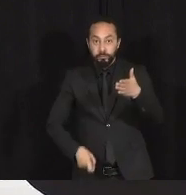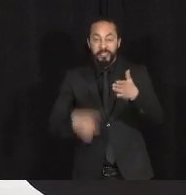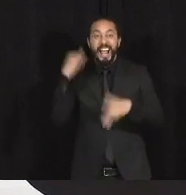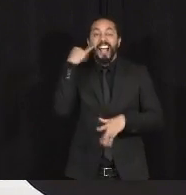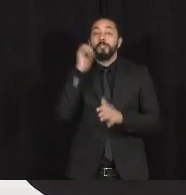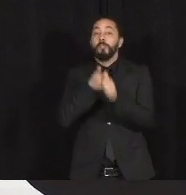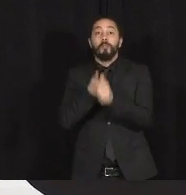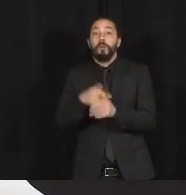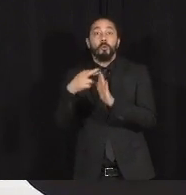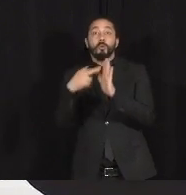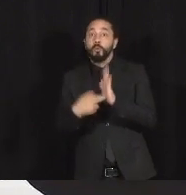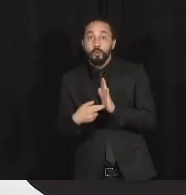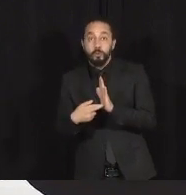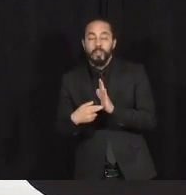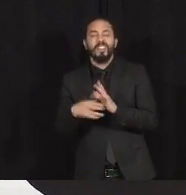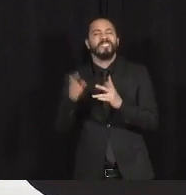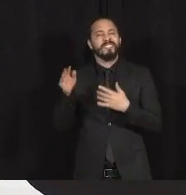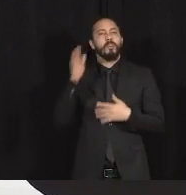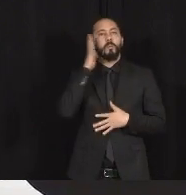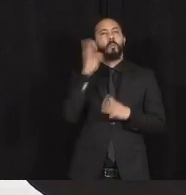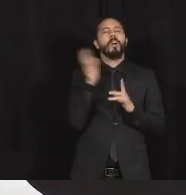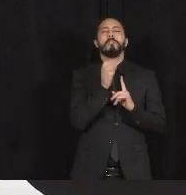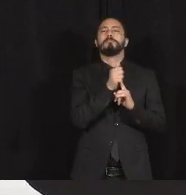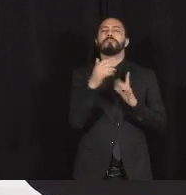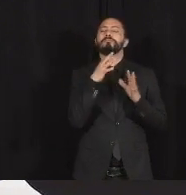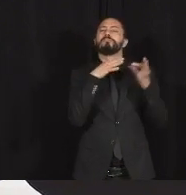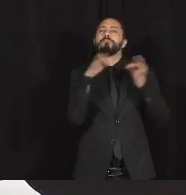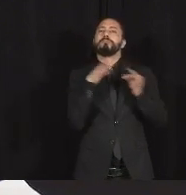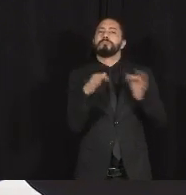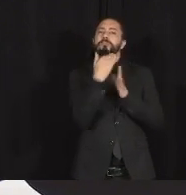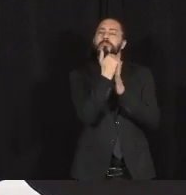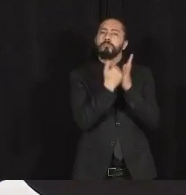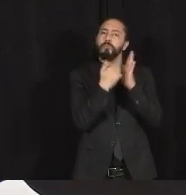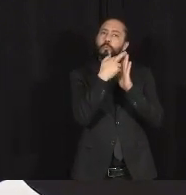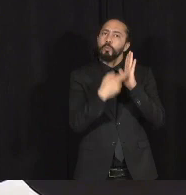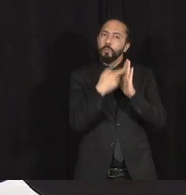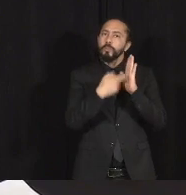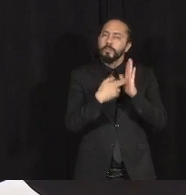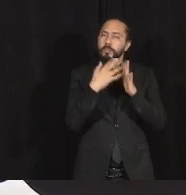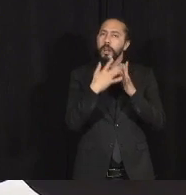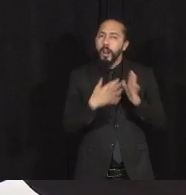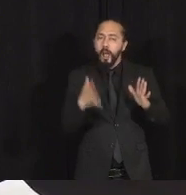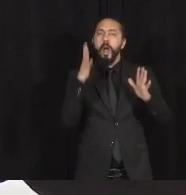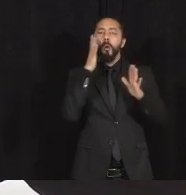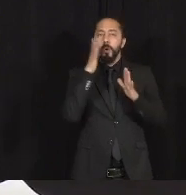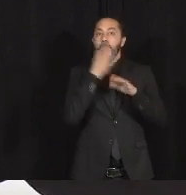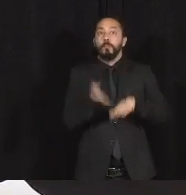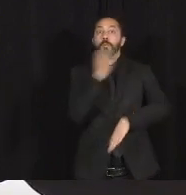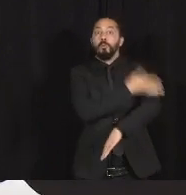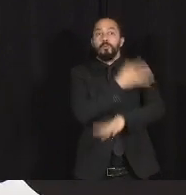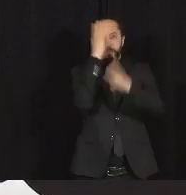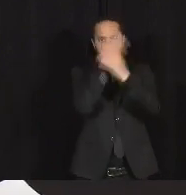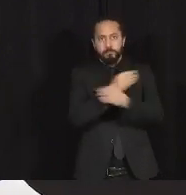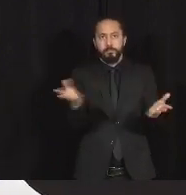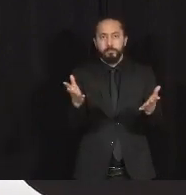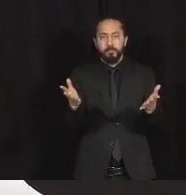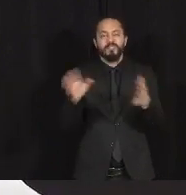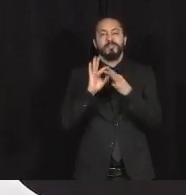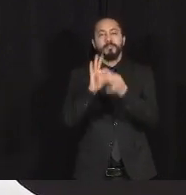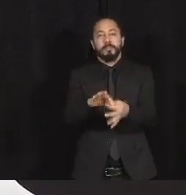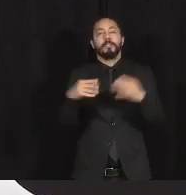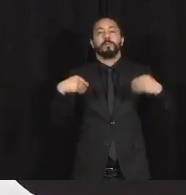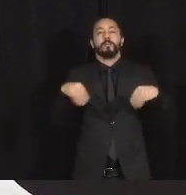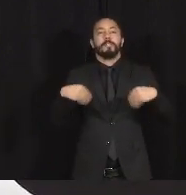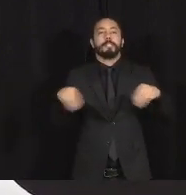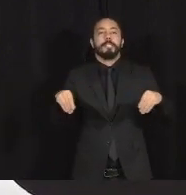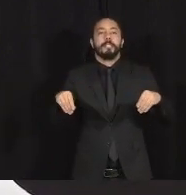enhanced, particularly with regard to retail settings. It is essential that we provide enhanced